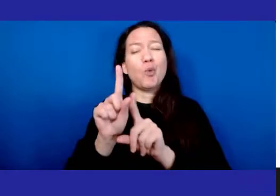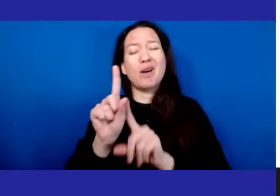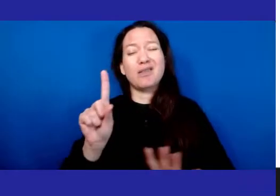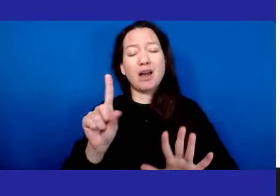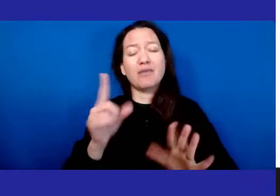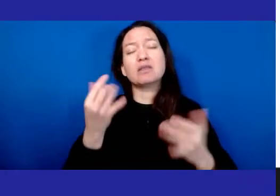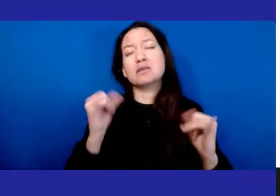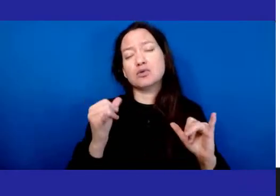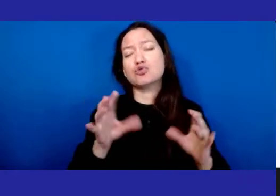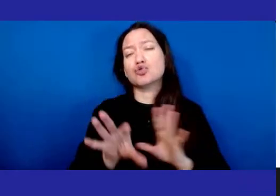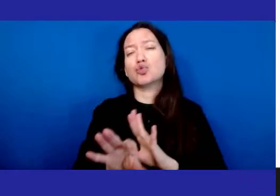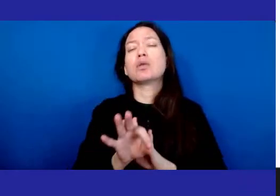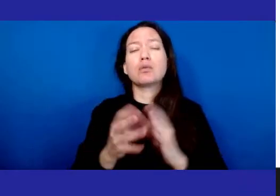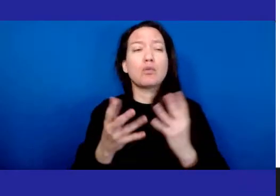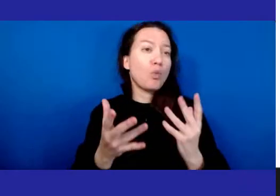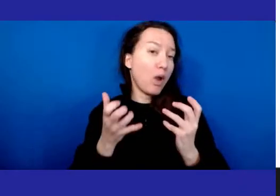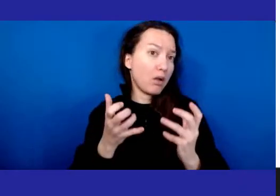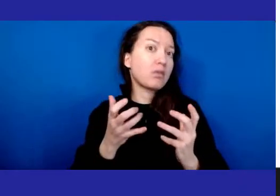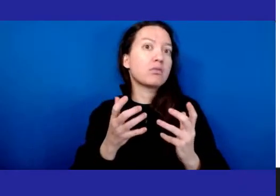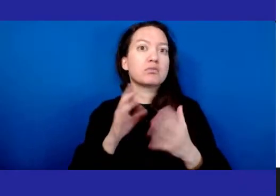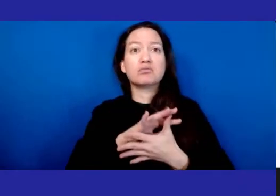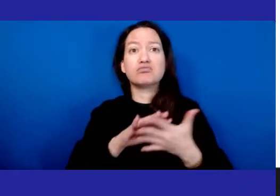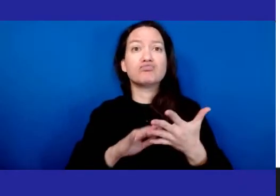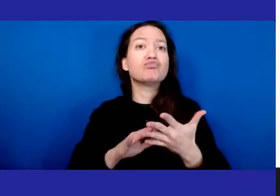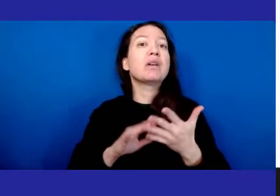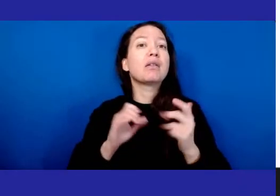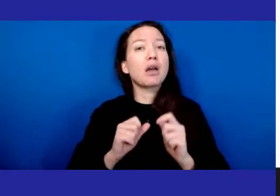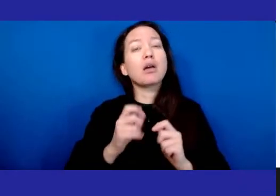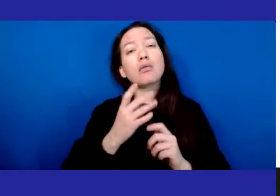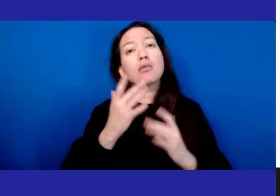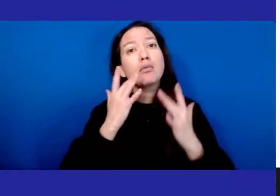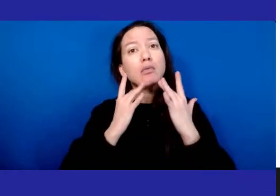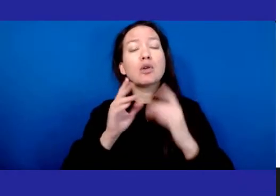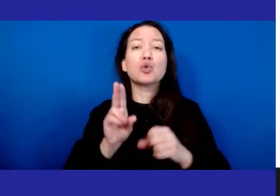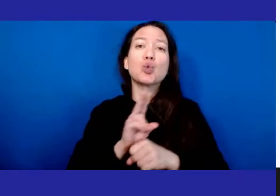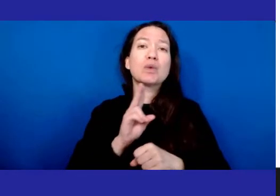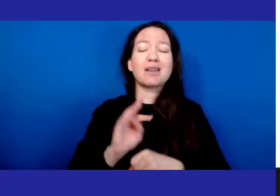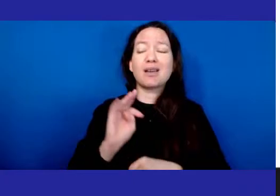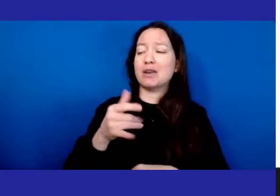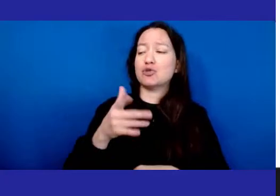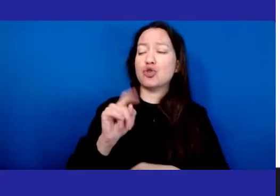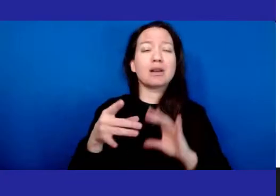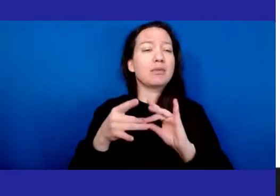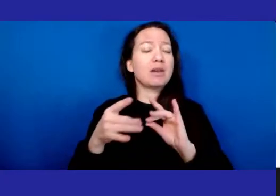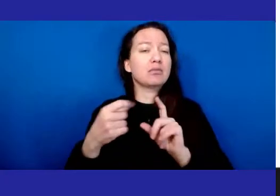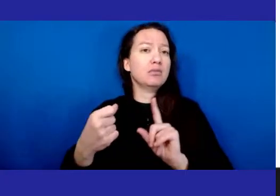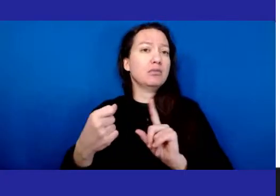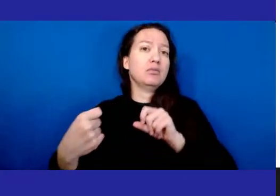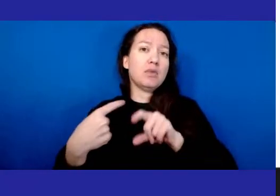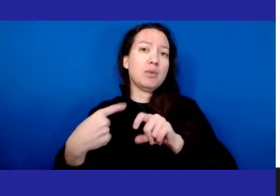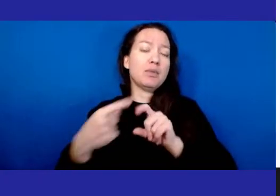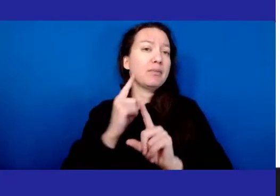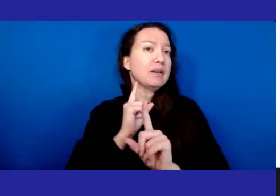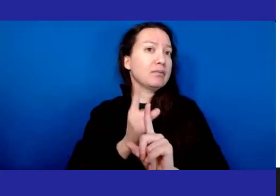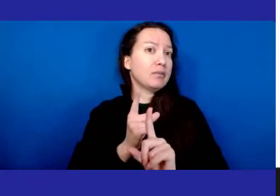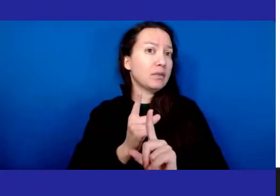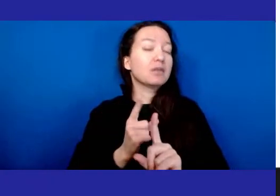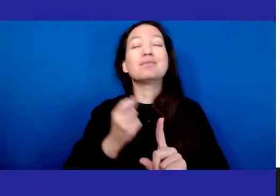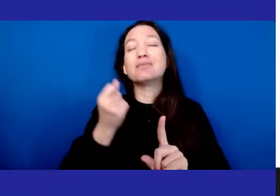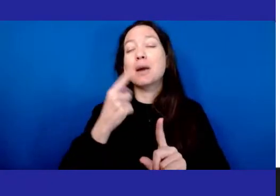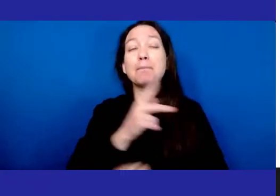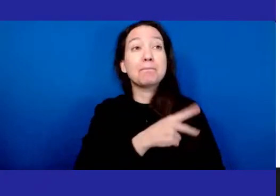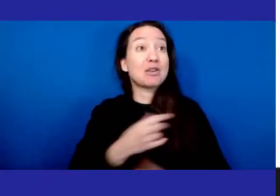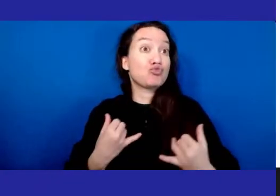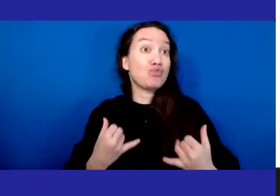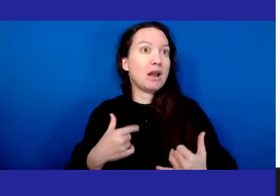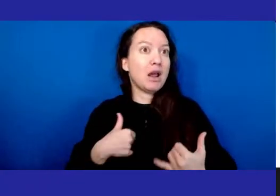do. So there's all kinds of things that you get by using the MyChart messages as they're intended. That said, I have a patient right now that I'm